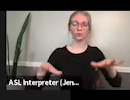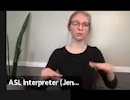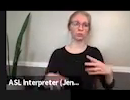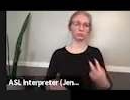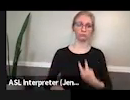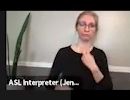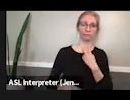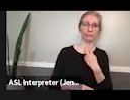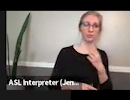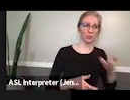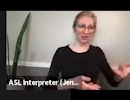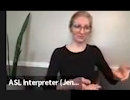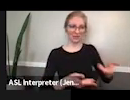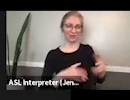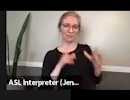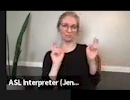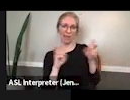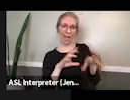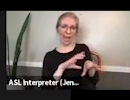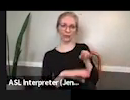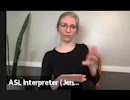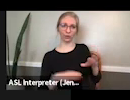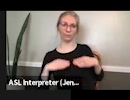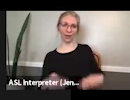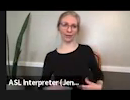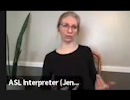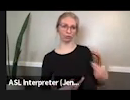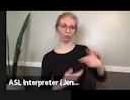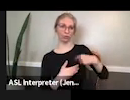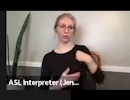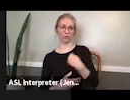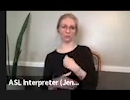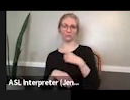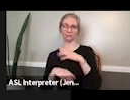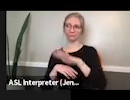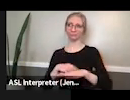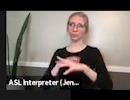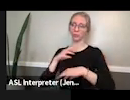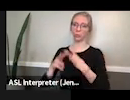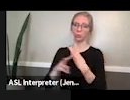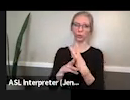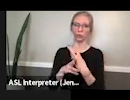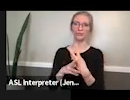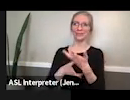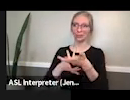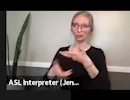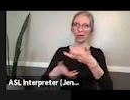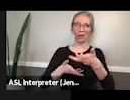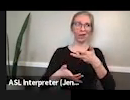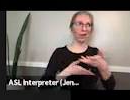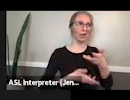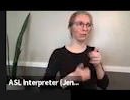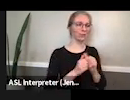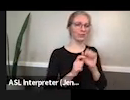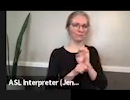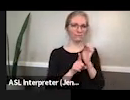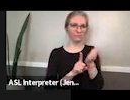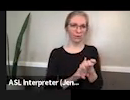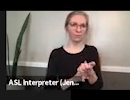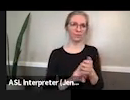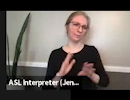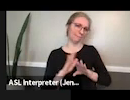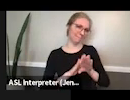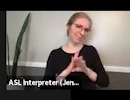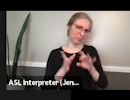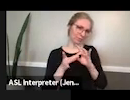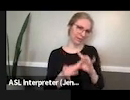their bodies to join us in the world, to interact with that environment, to build connections. I wish that were